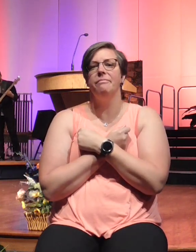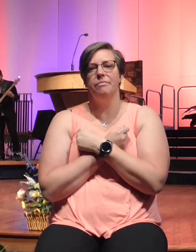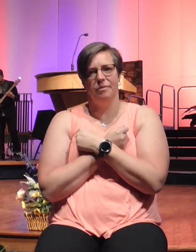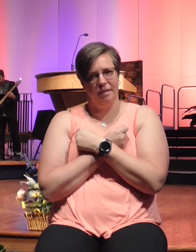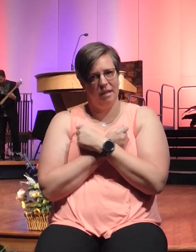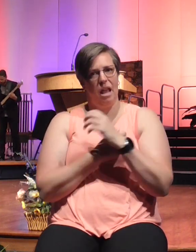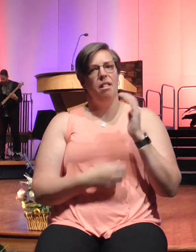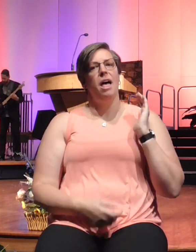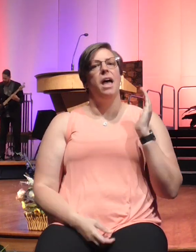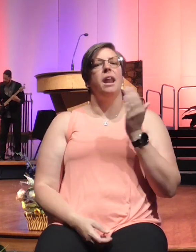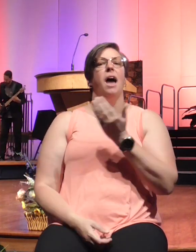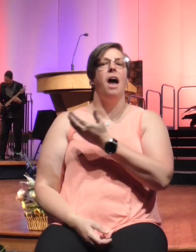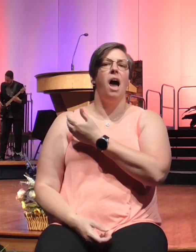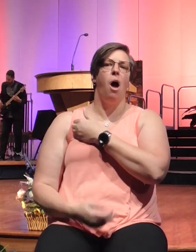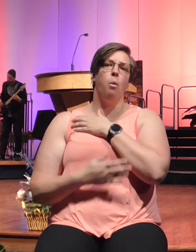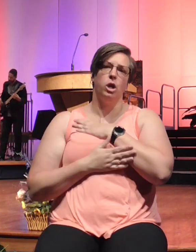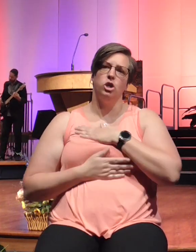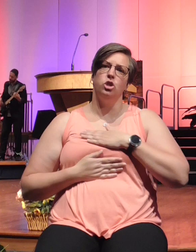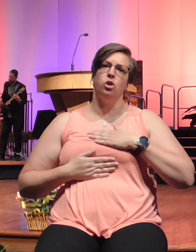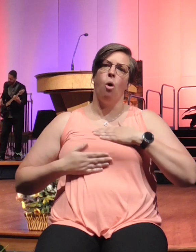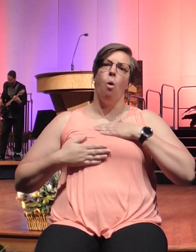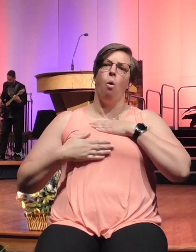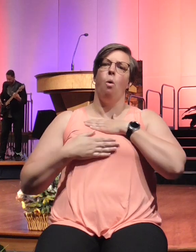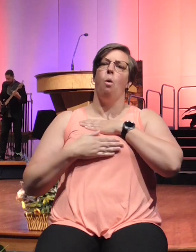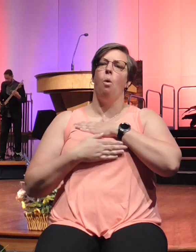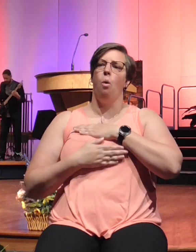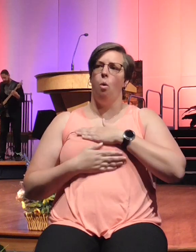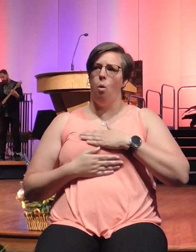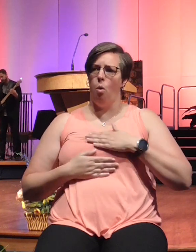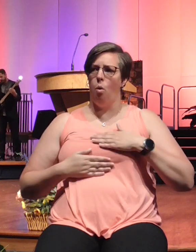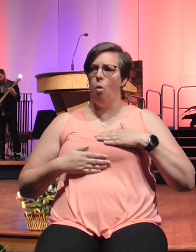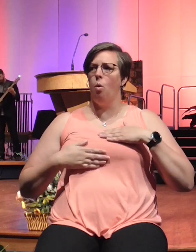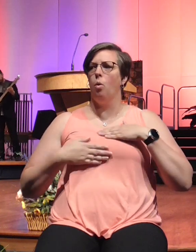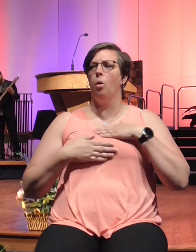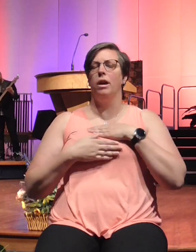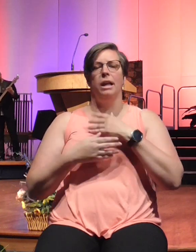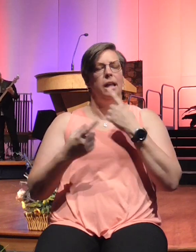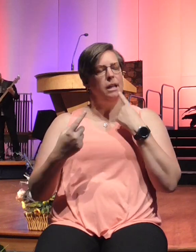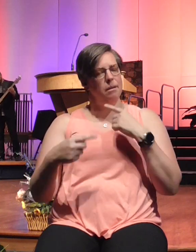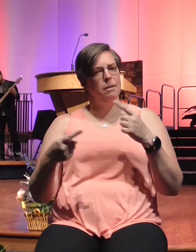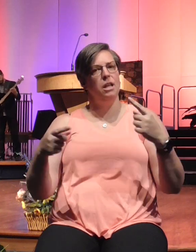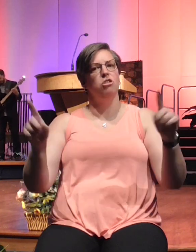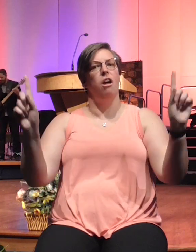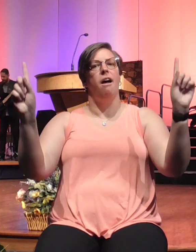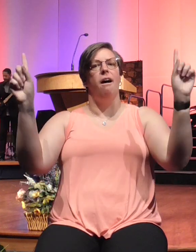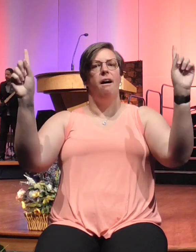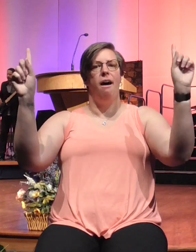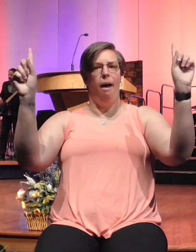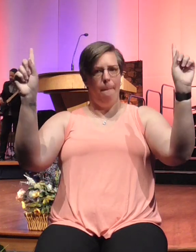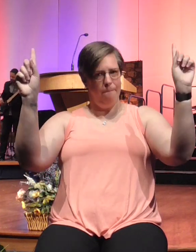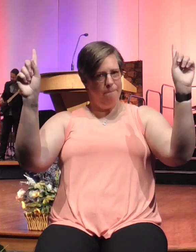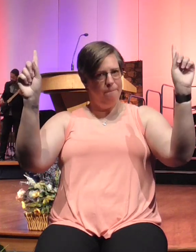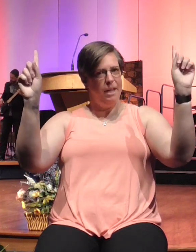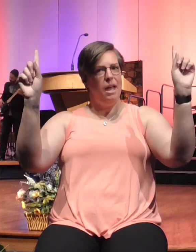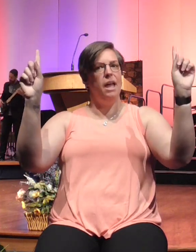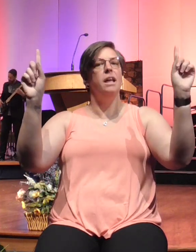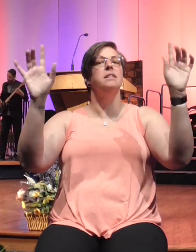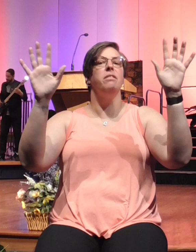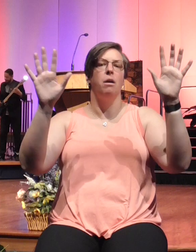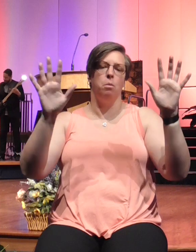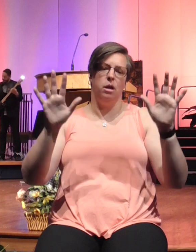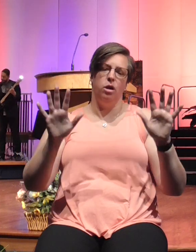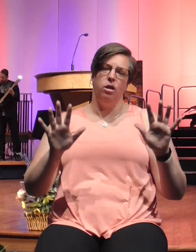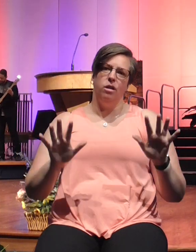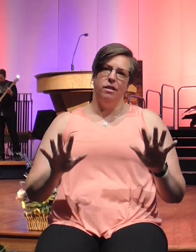Let our joy be so triumphant that we